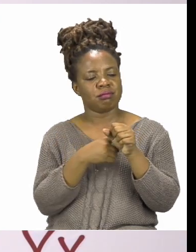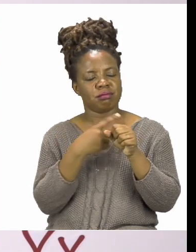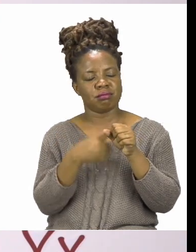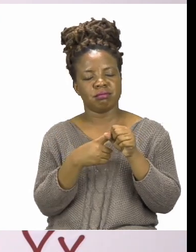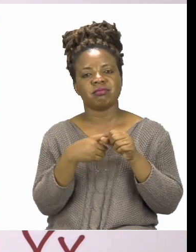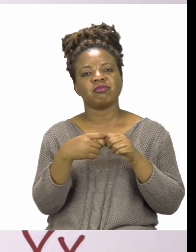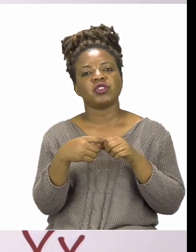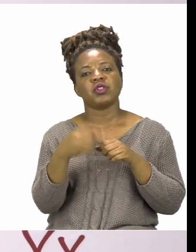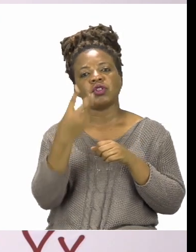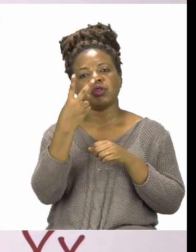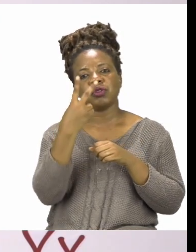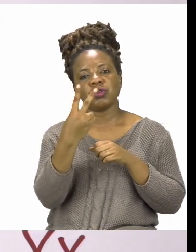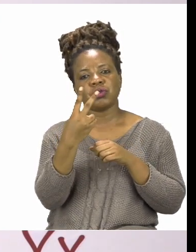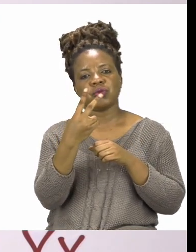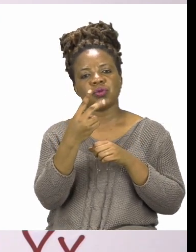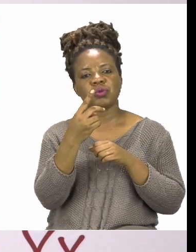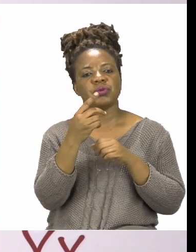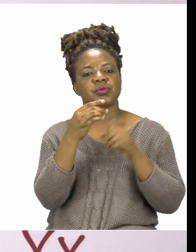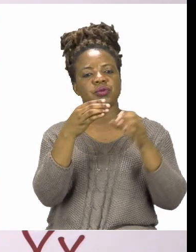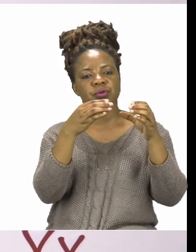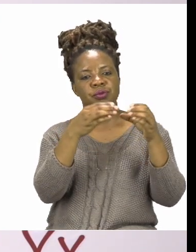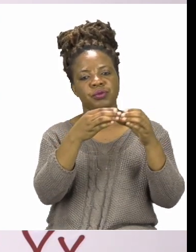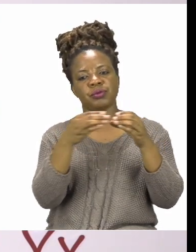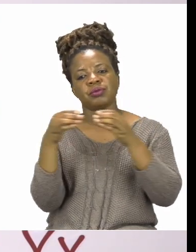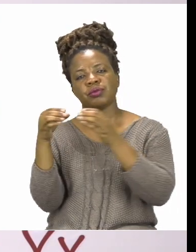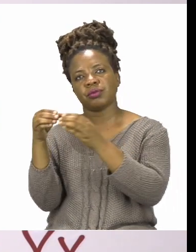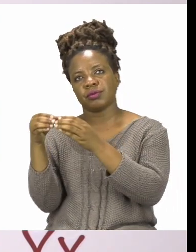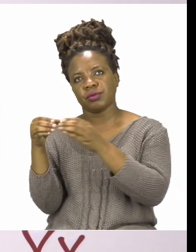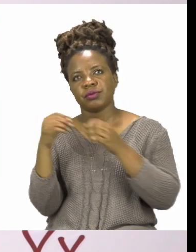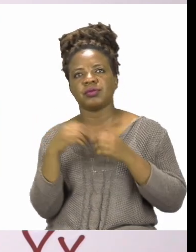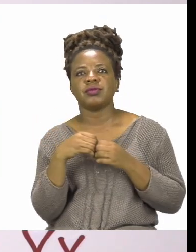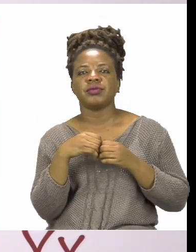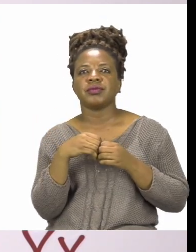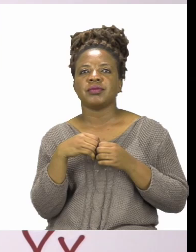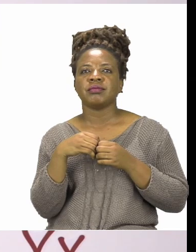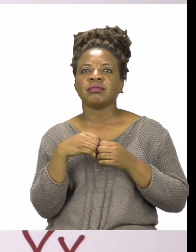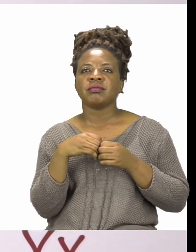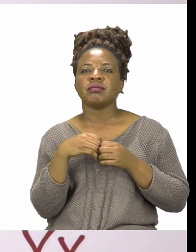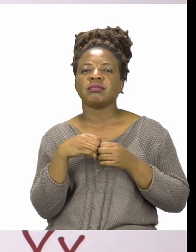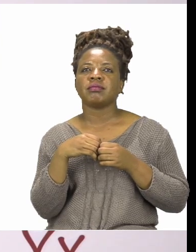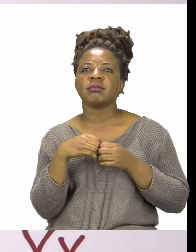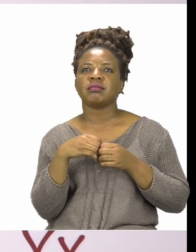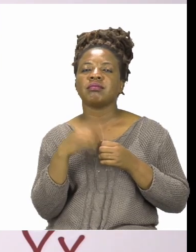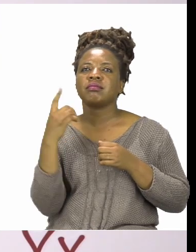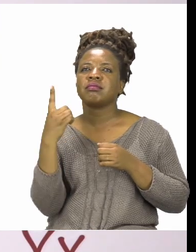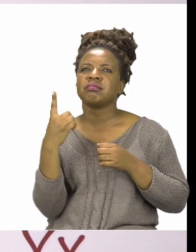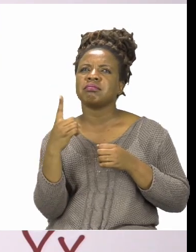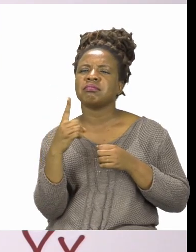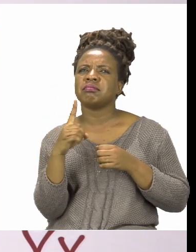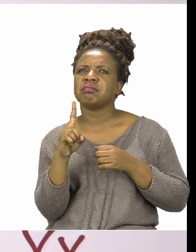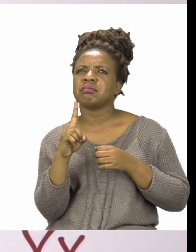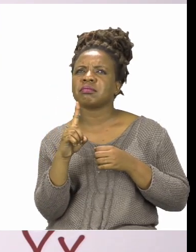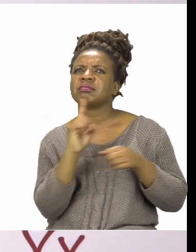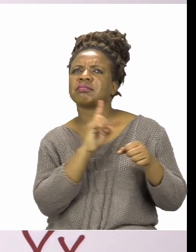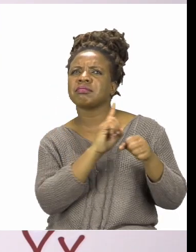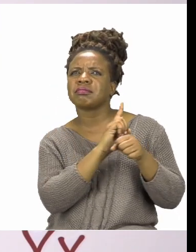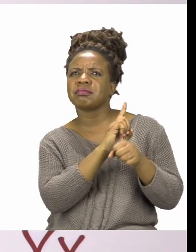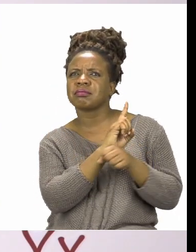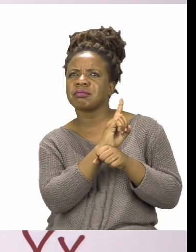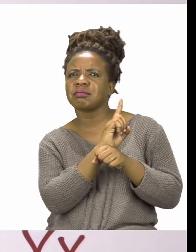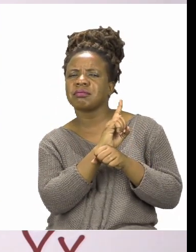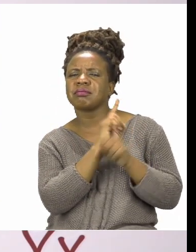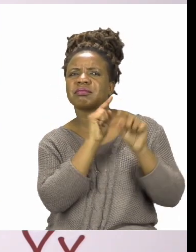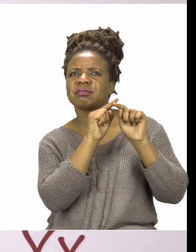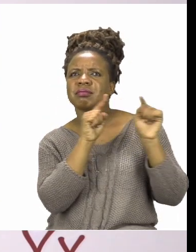no need to change them. So here is our 2 sets, but what we don't have is the beginning number.